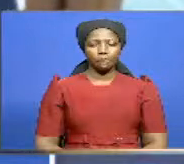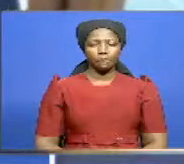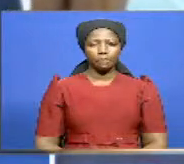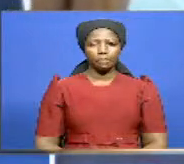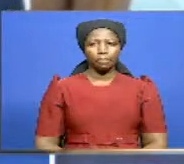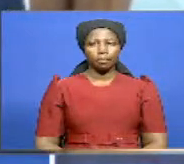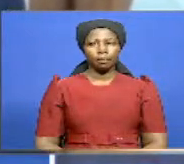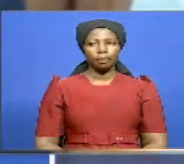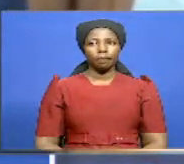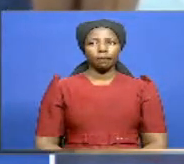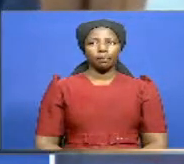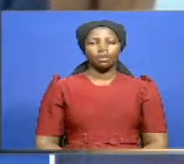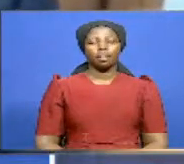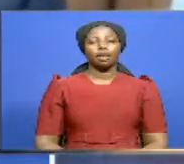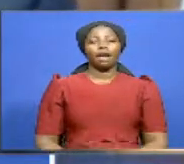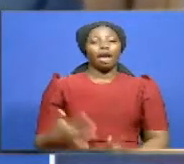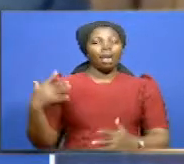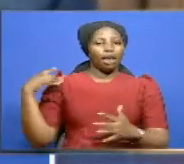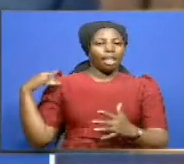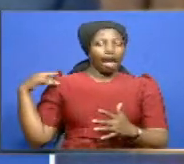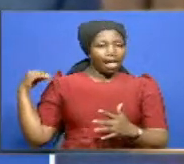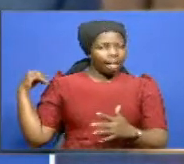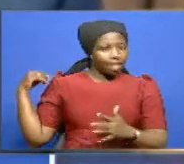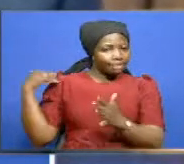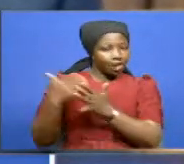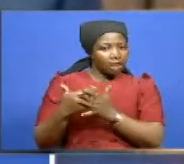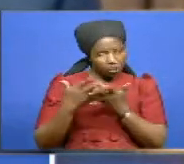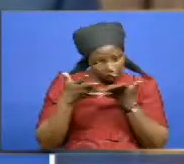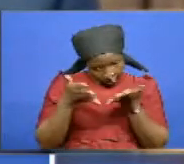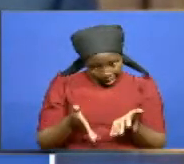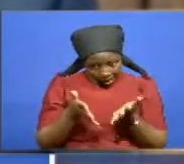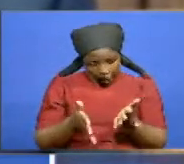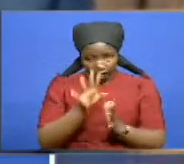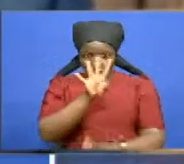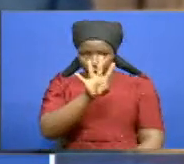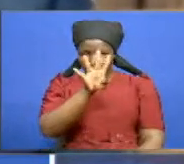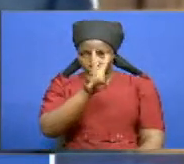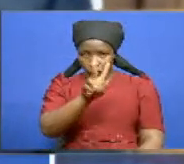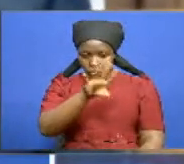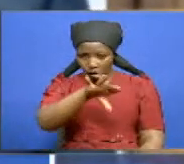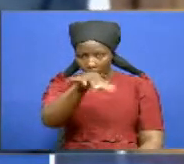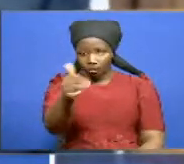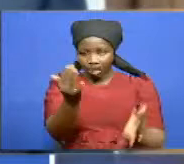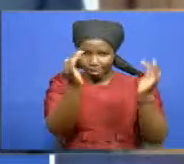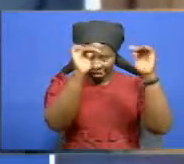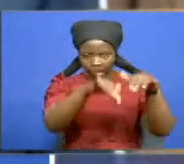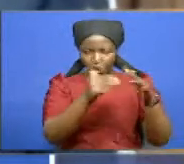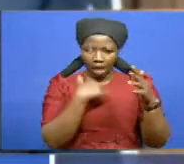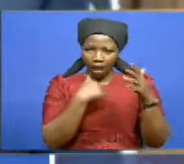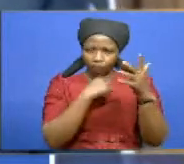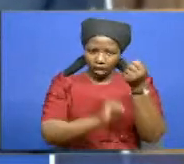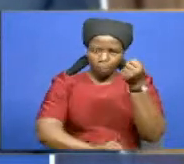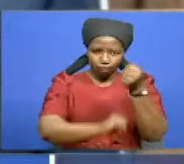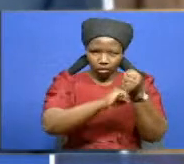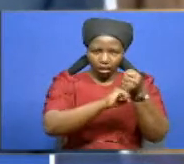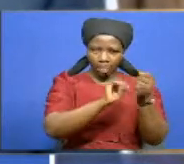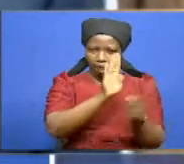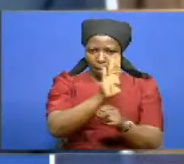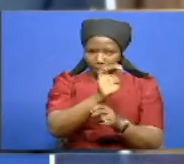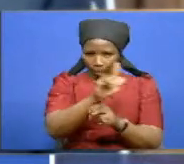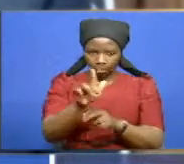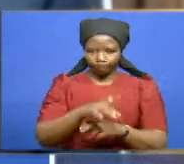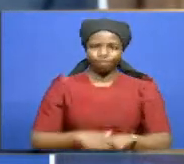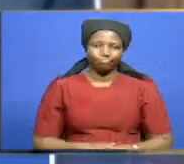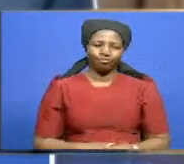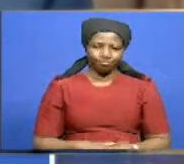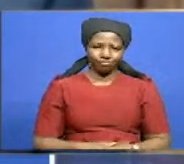Thus far, 42 county assemblies have considered the bill. The affirming voice